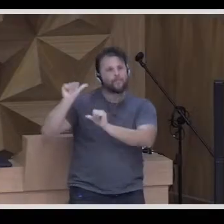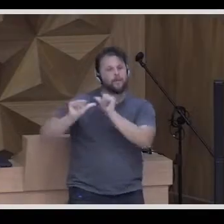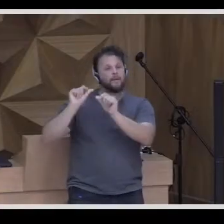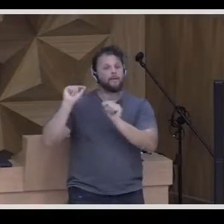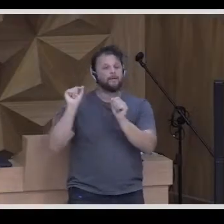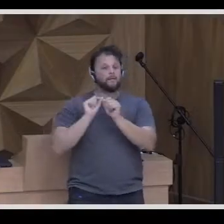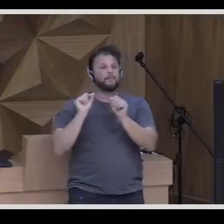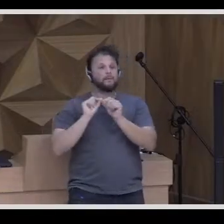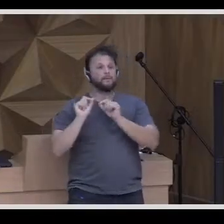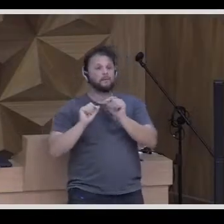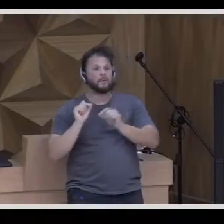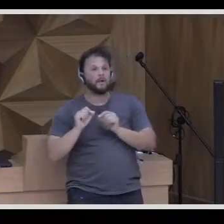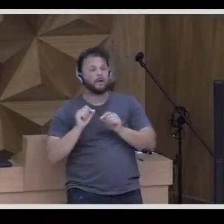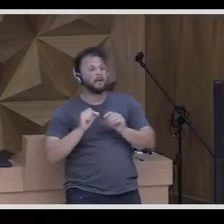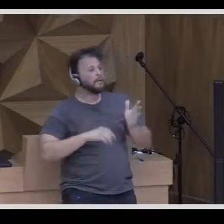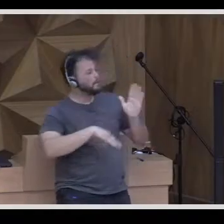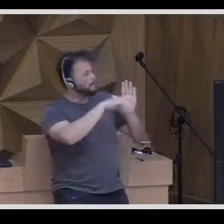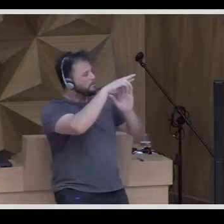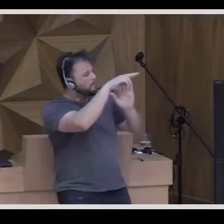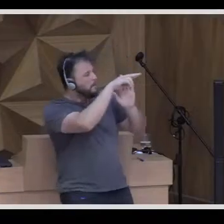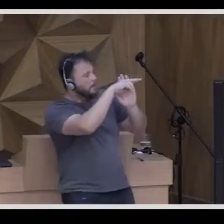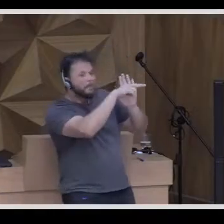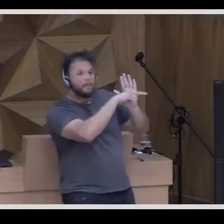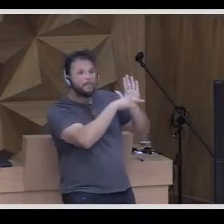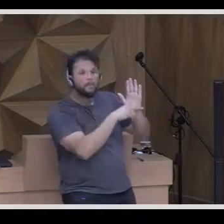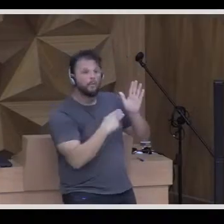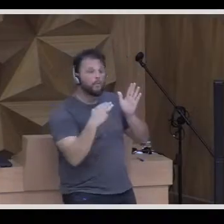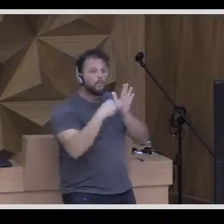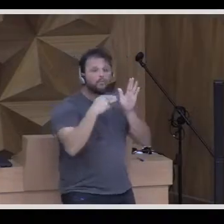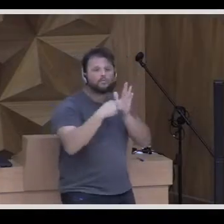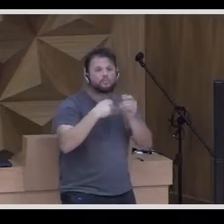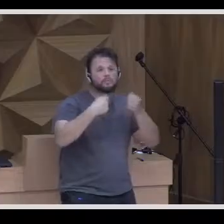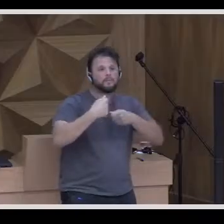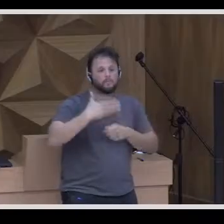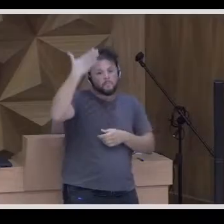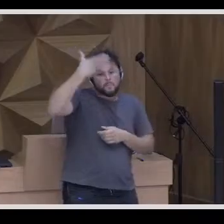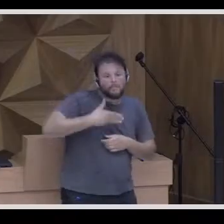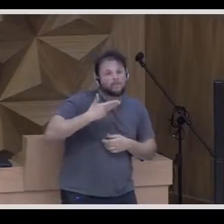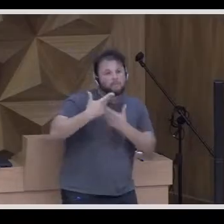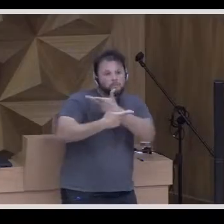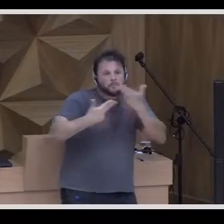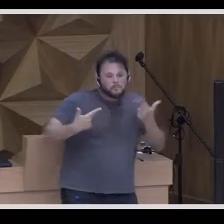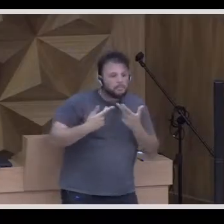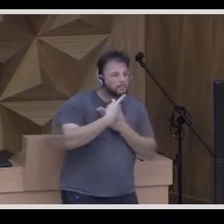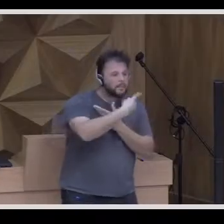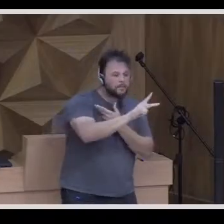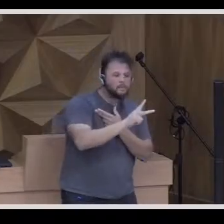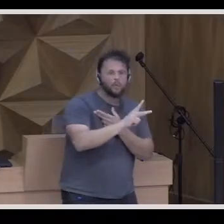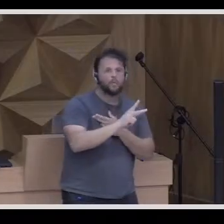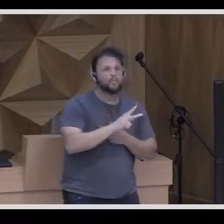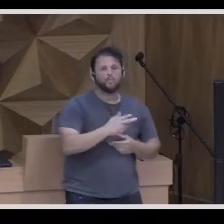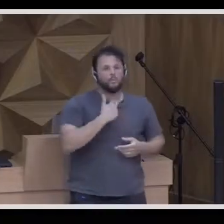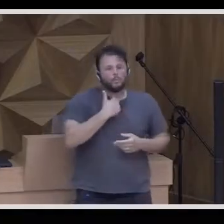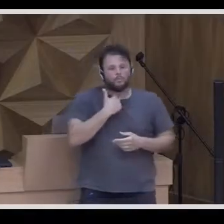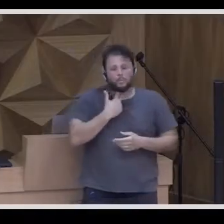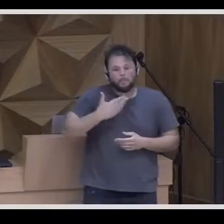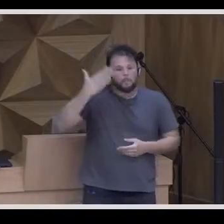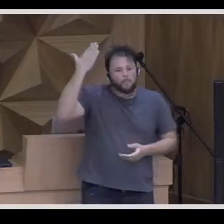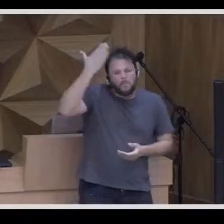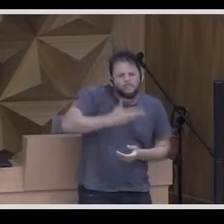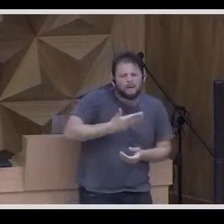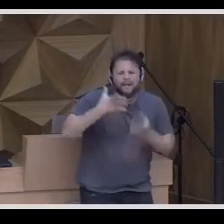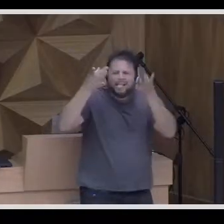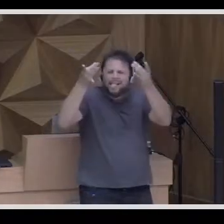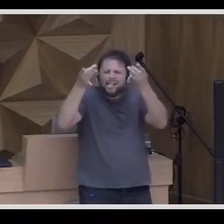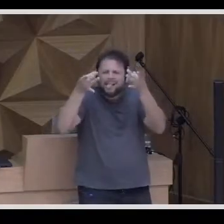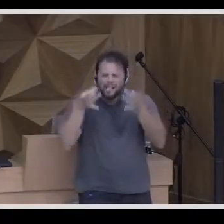can't prove that they were things being subverted, because you can't go into the forest with the workers. You give them the equipment and you let them go off for the day, and